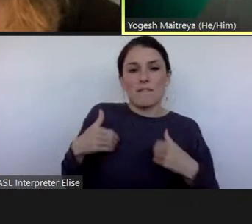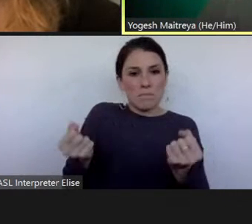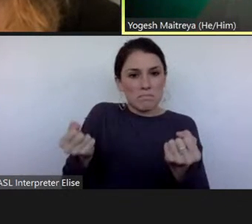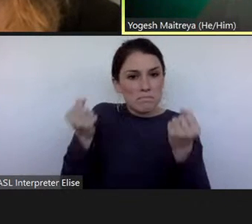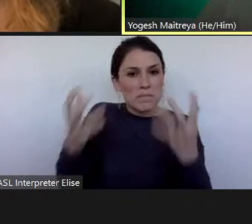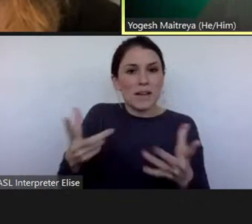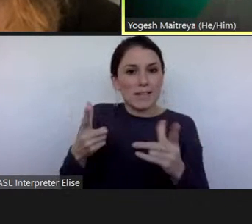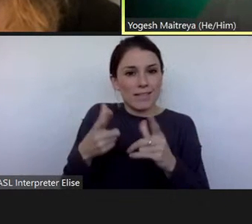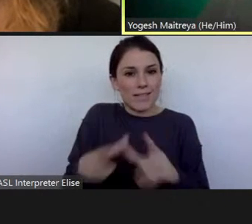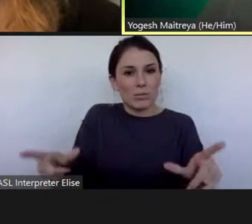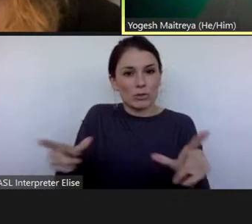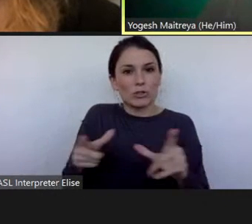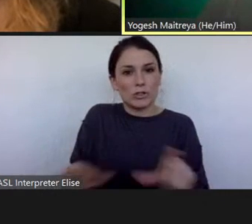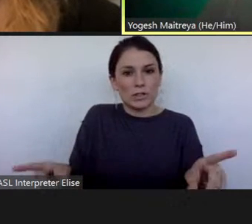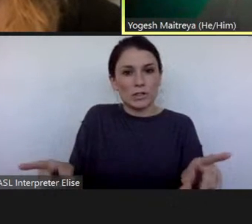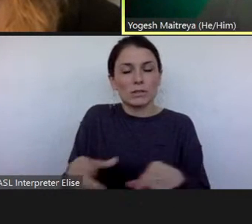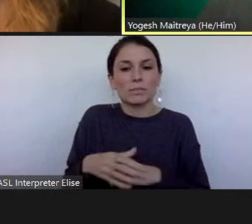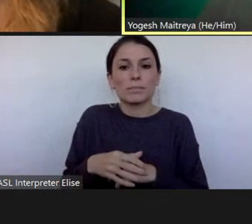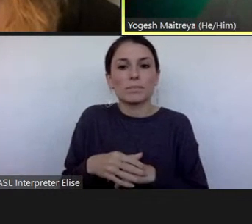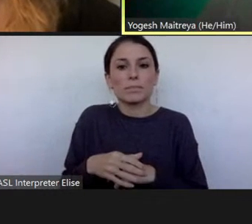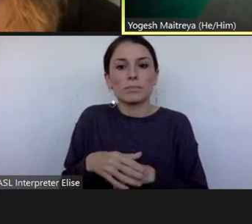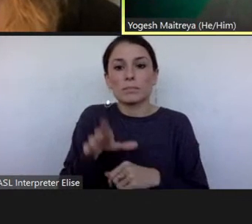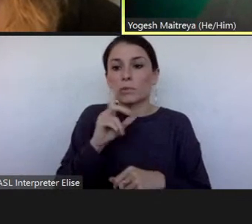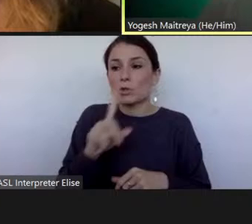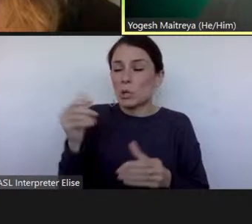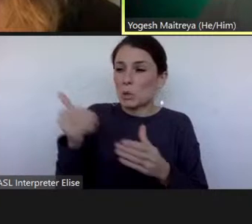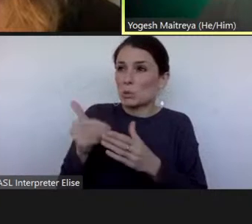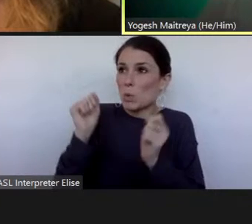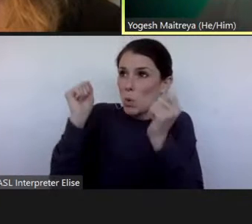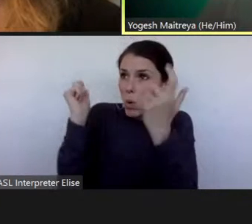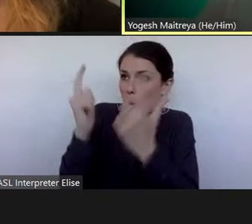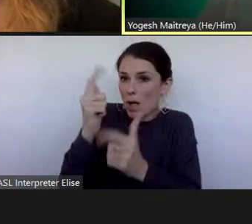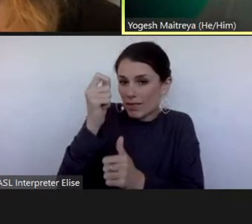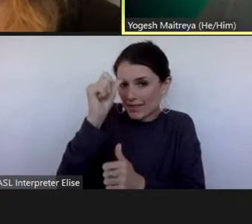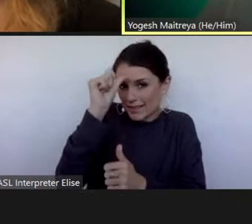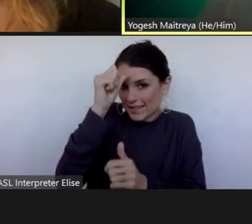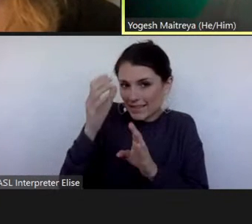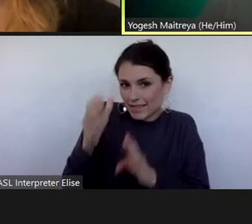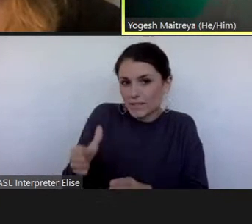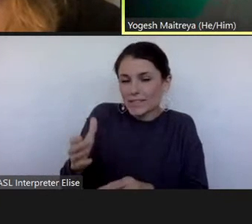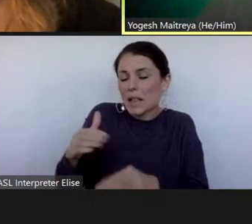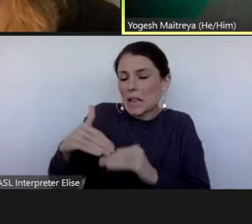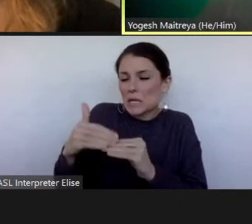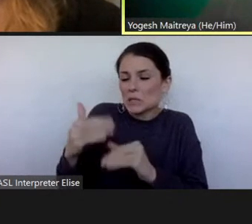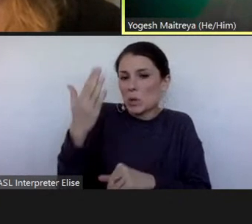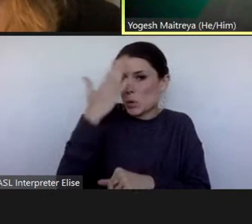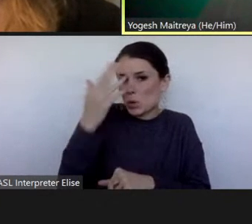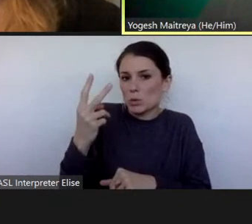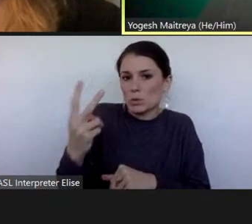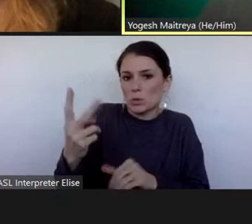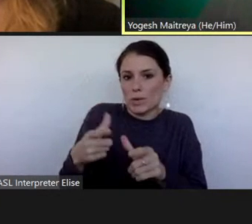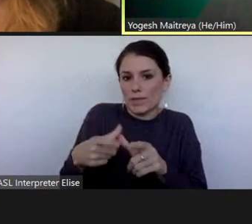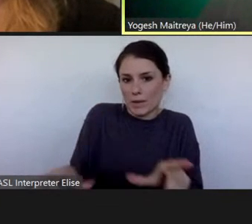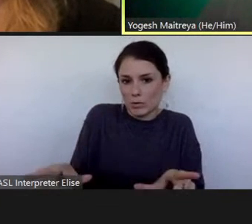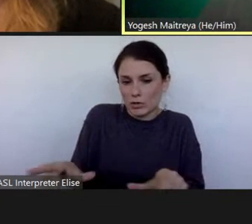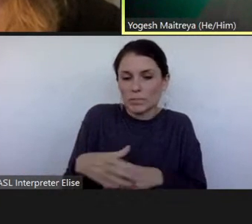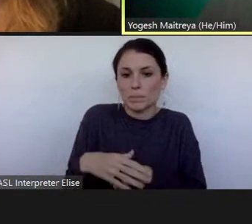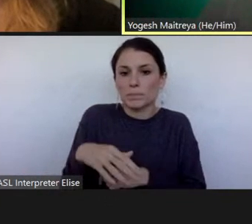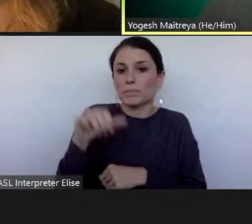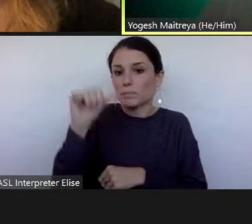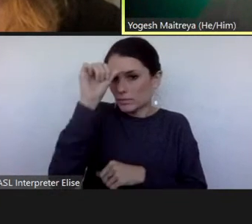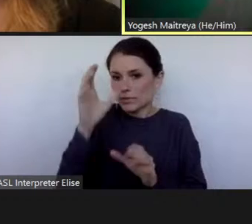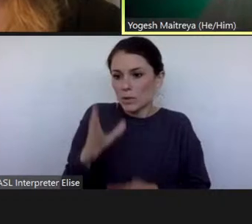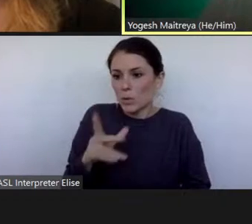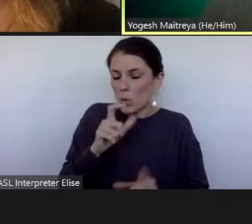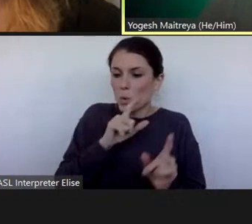and almost all Indians at least know 2 languages. Indians, those who go to school or